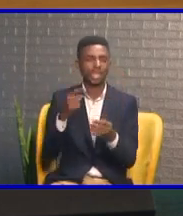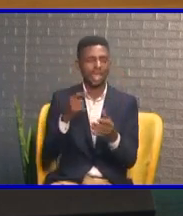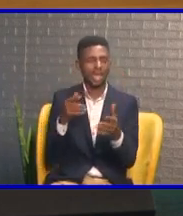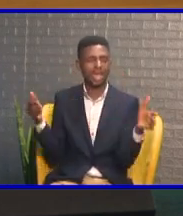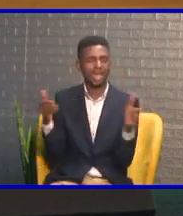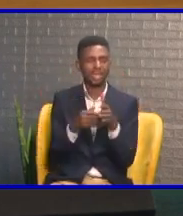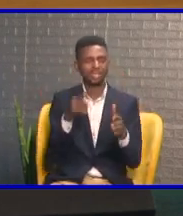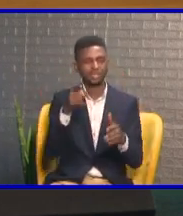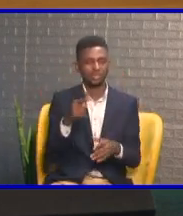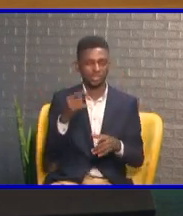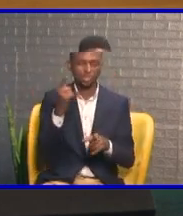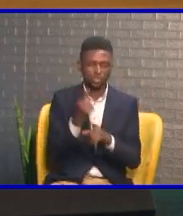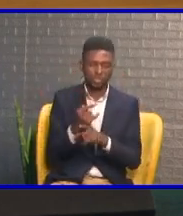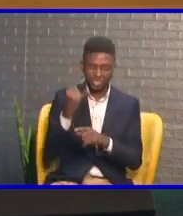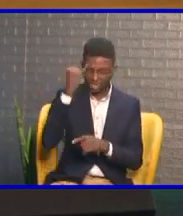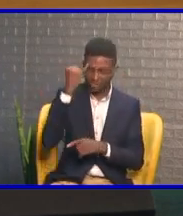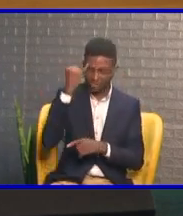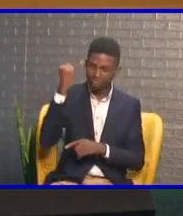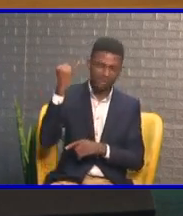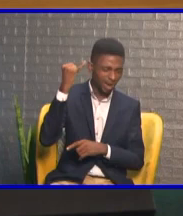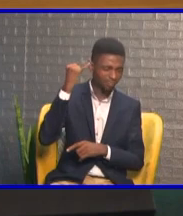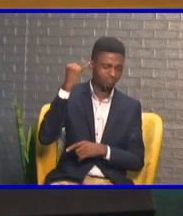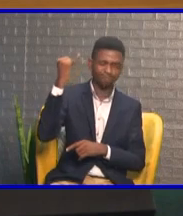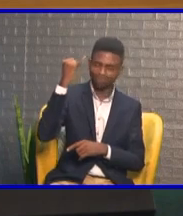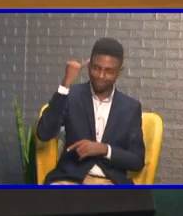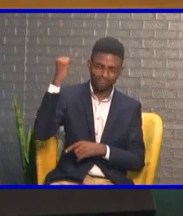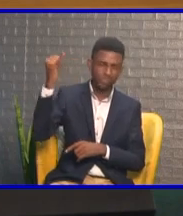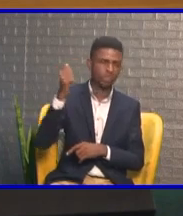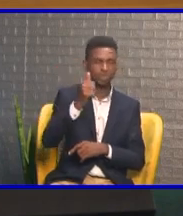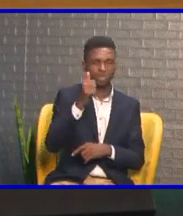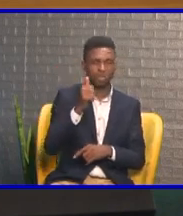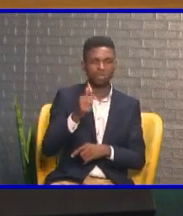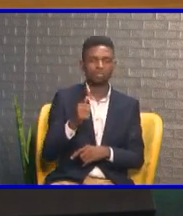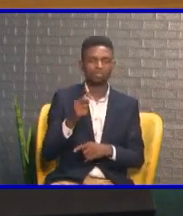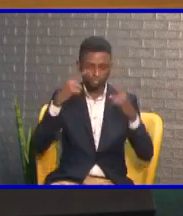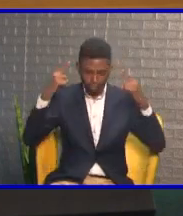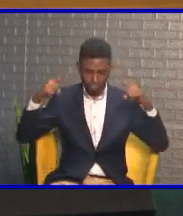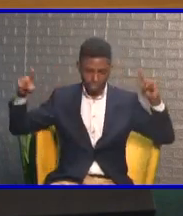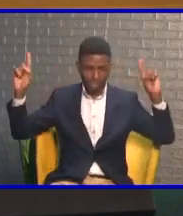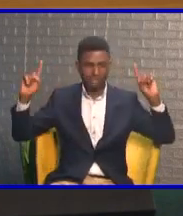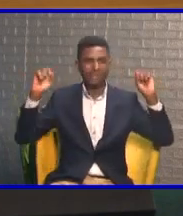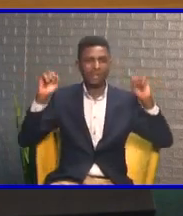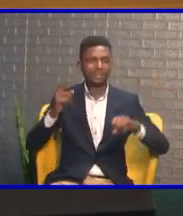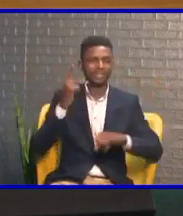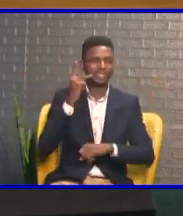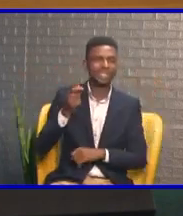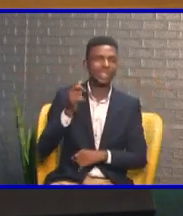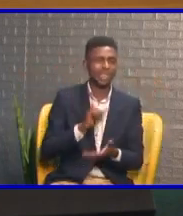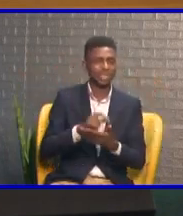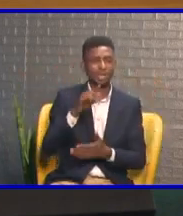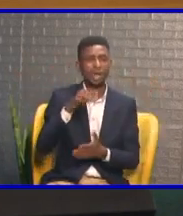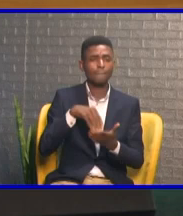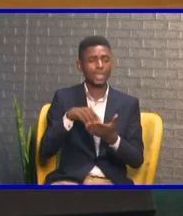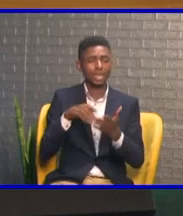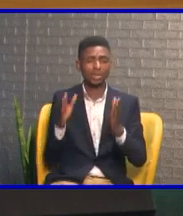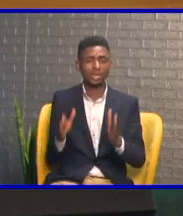you are soaring above the storm. Imagine yourself prosperous. Can you imagine yourself to be billionaires? Can I